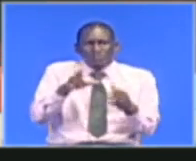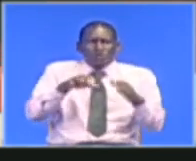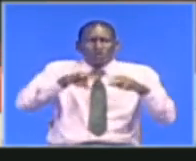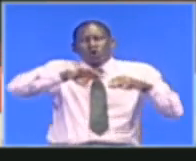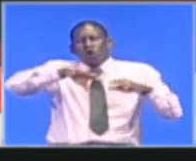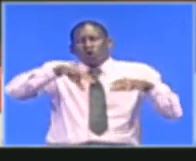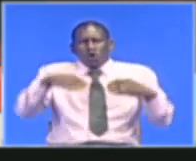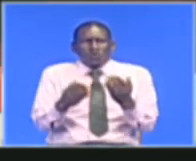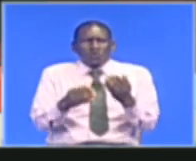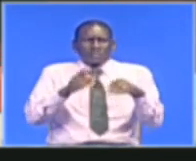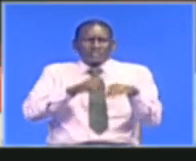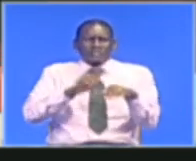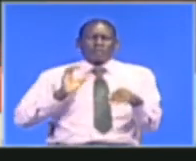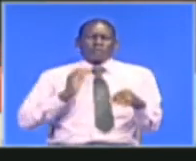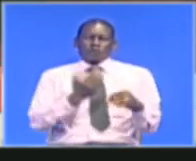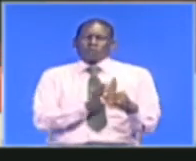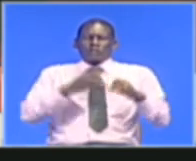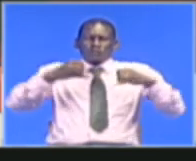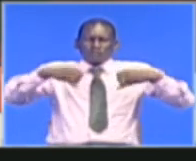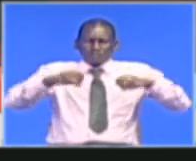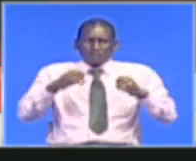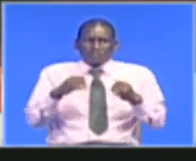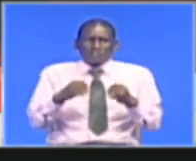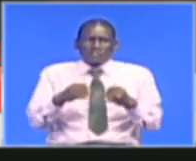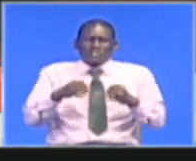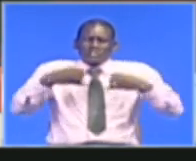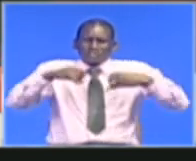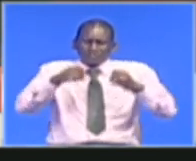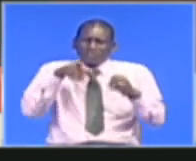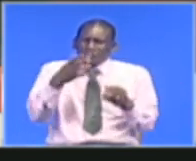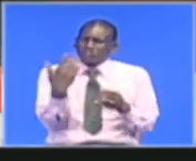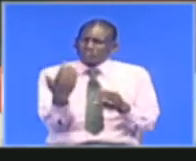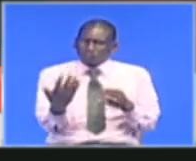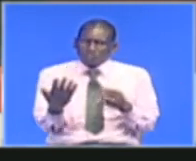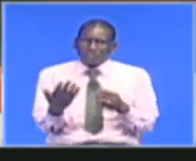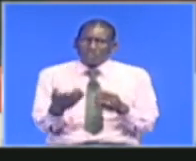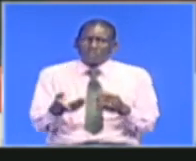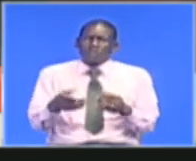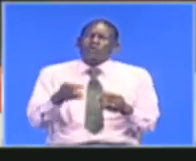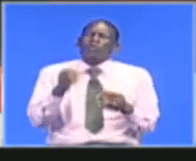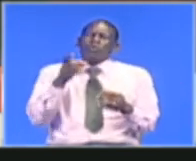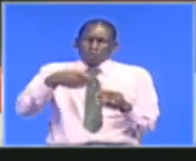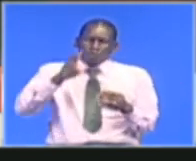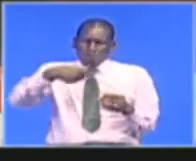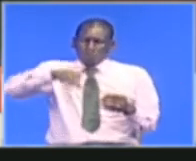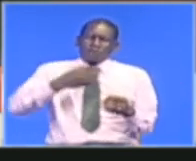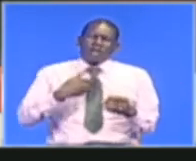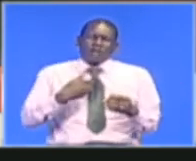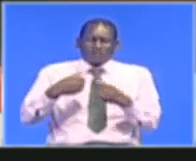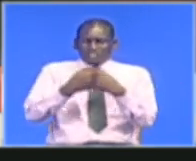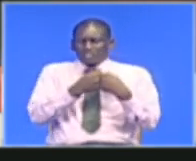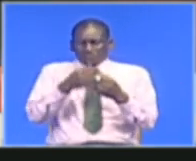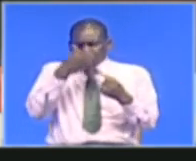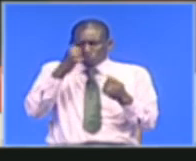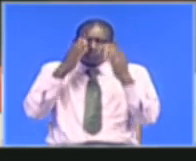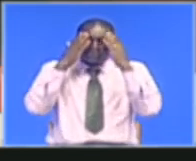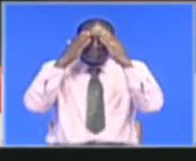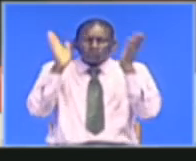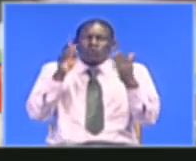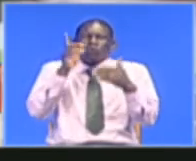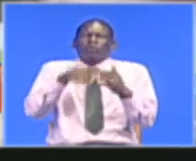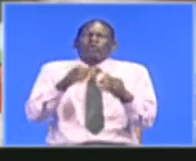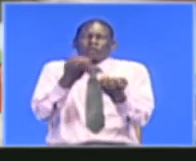when the committee on implementation is implementing this document, we will be put in crosshairs because we do not know what we are